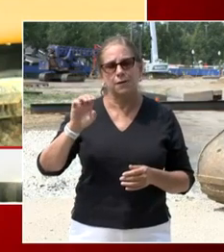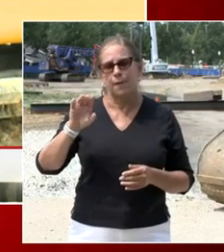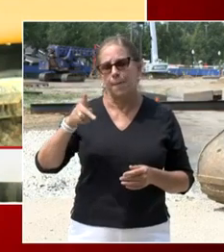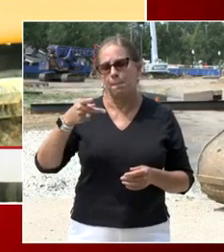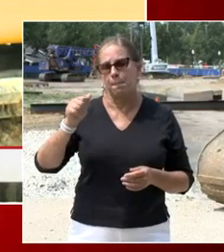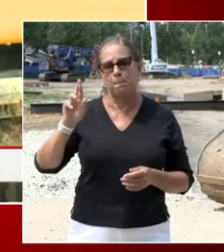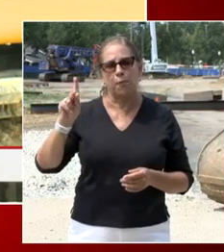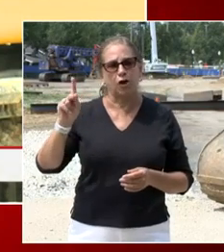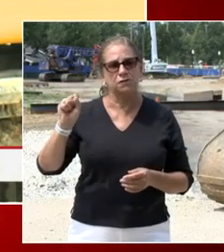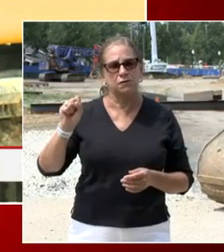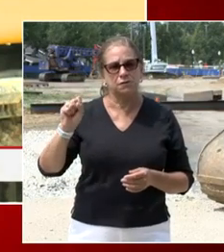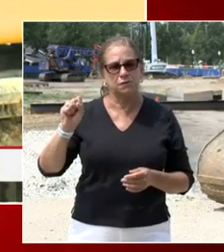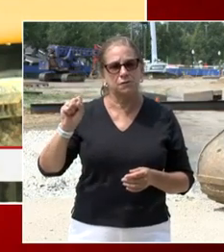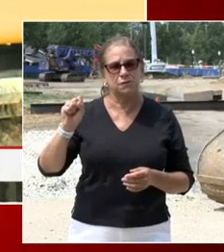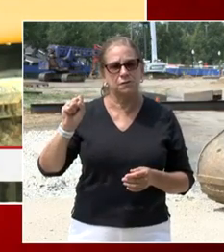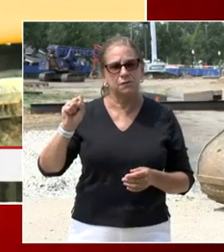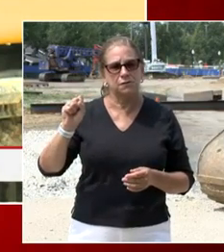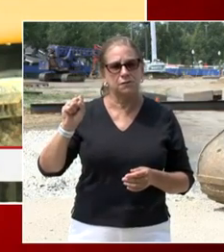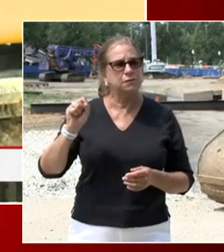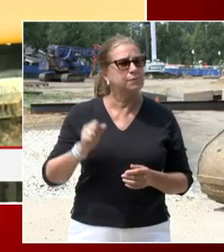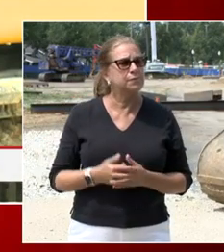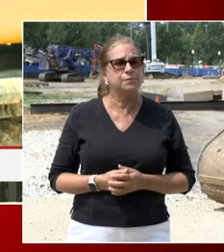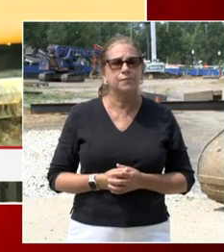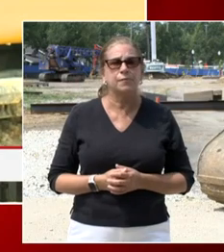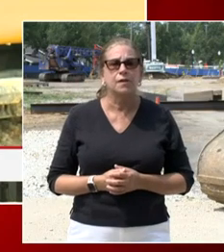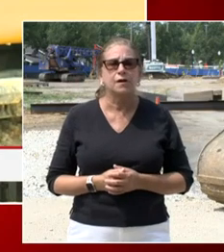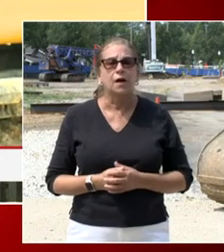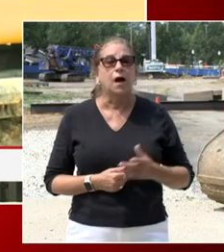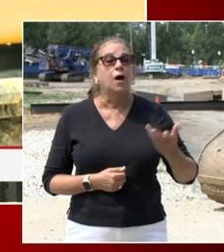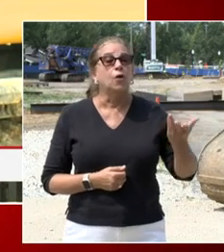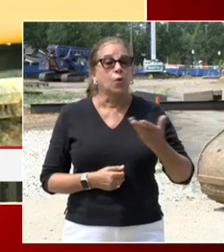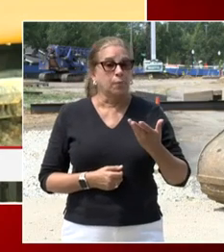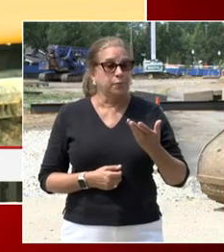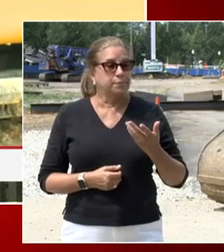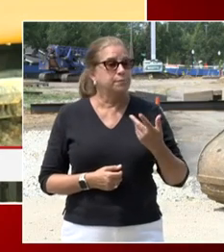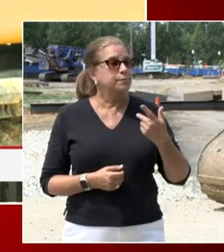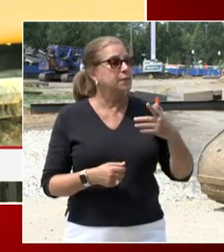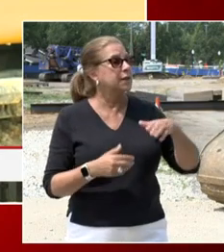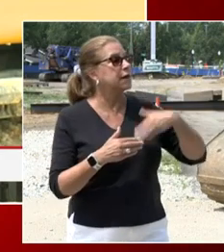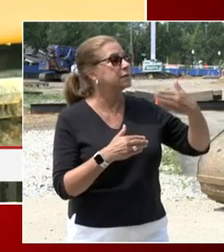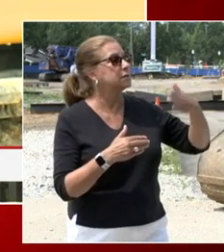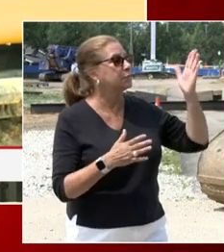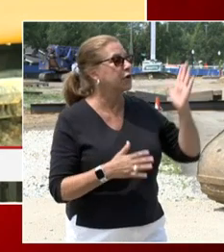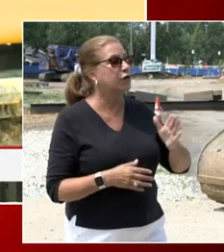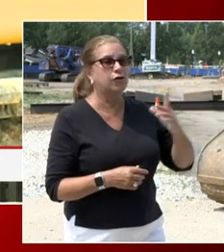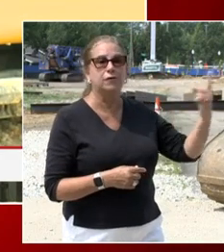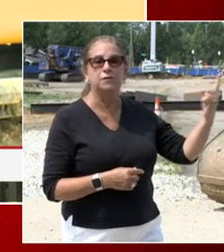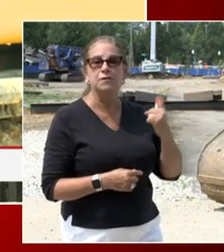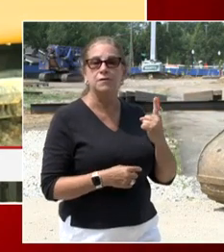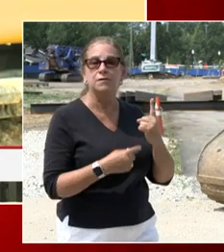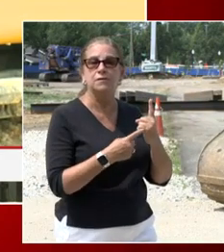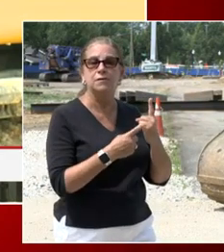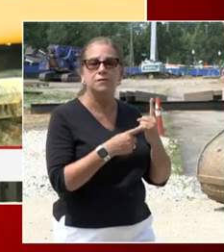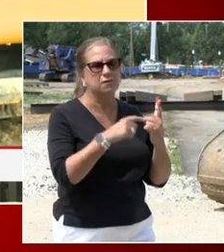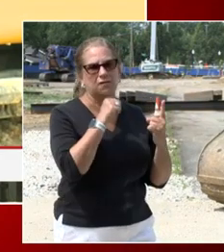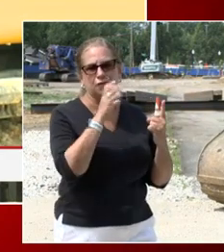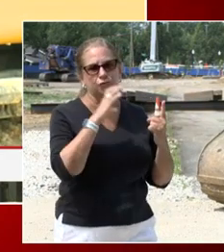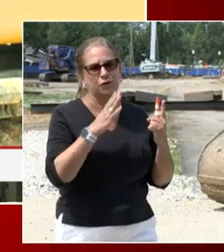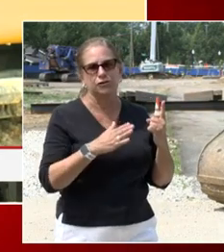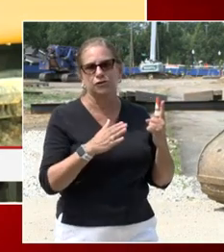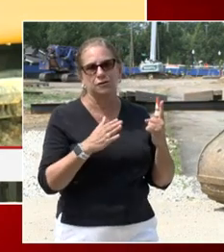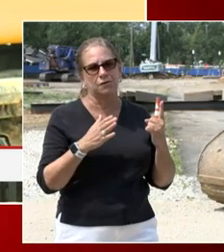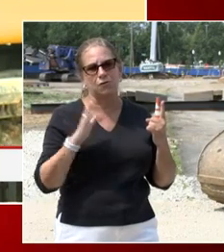please join me in welcoming our next speaker, who is no stranger to Whitman-Walker or Ward 8, the Ward 8 community, Mr. Wayne